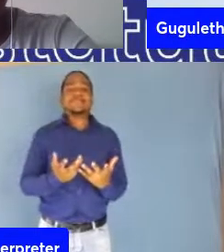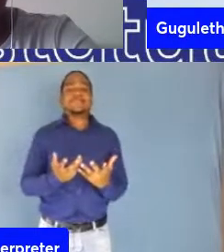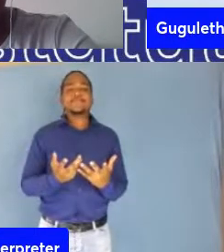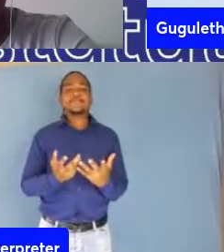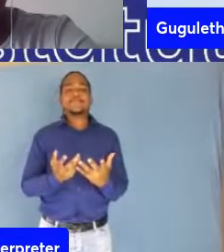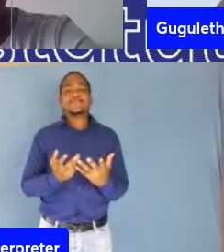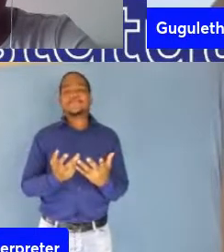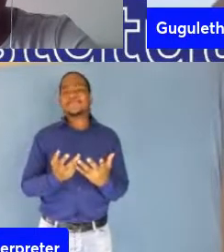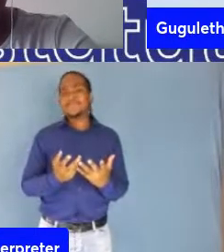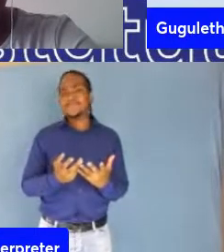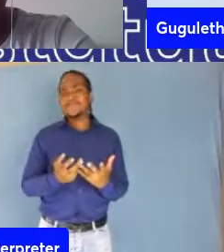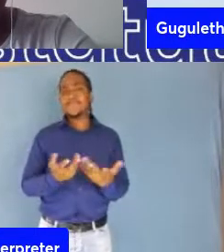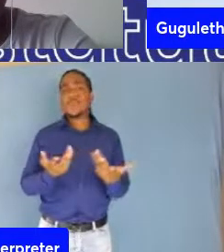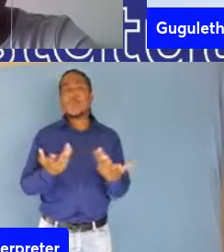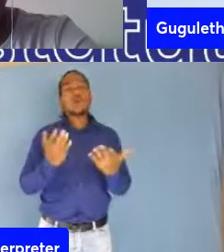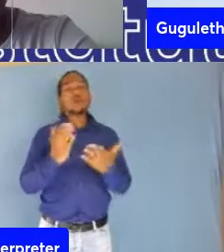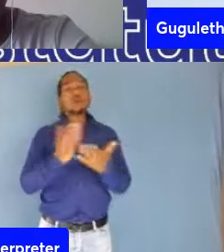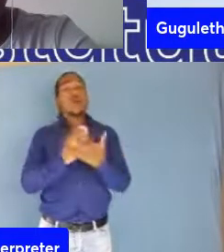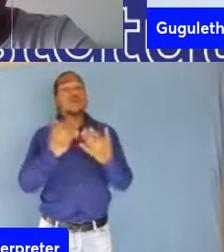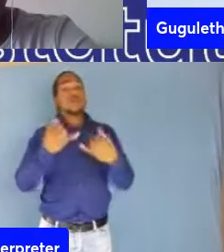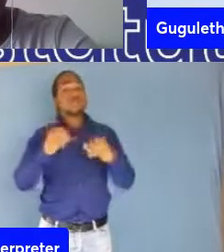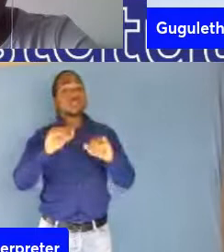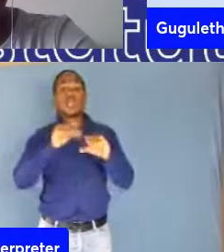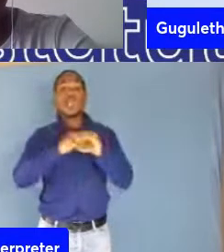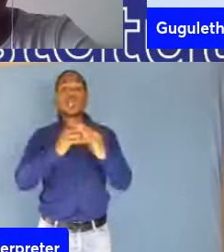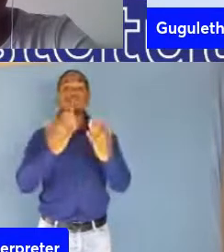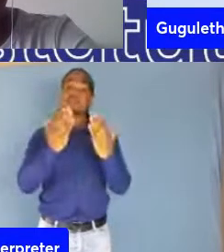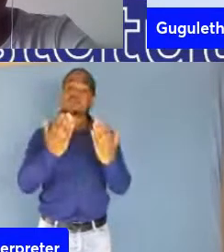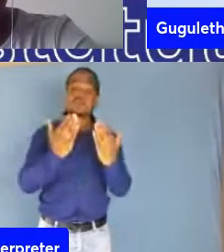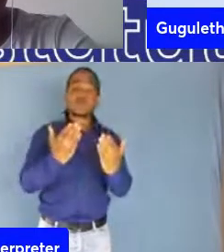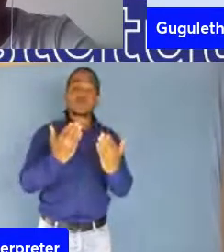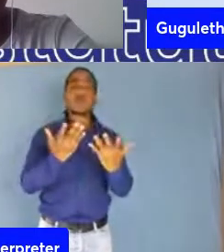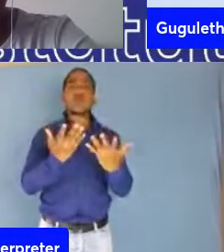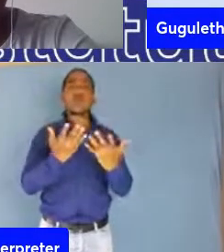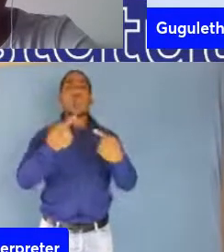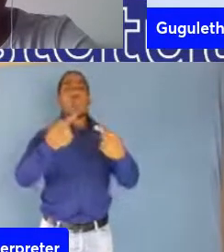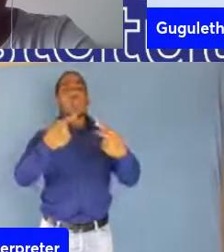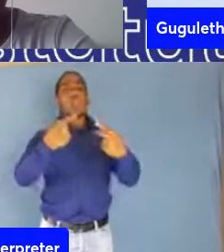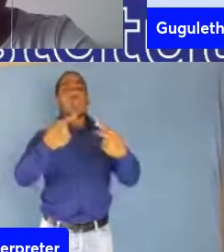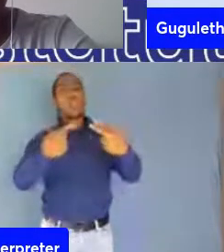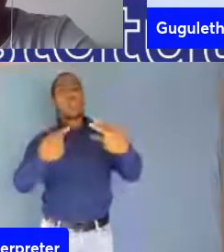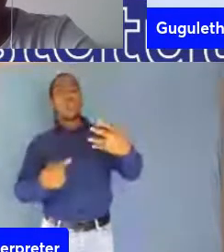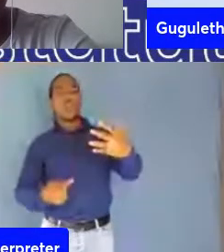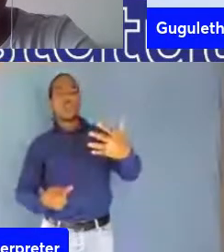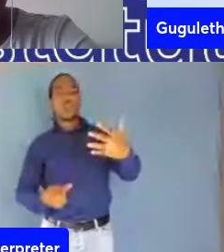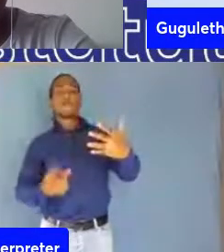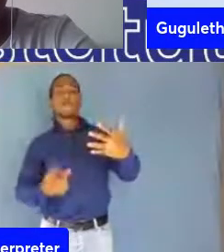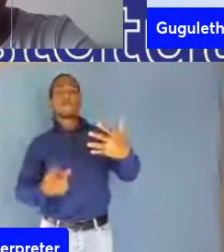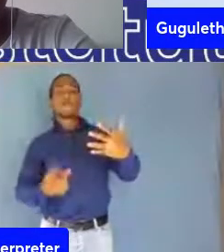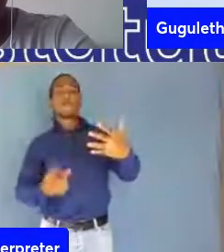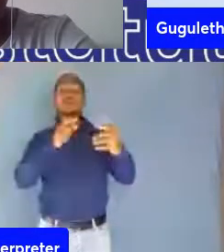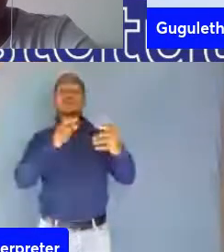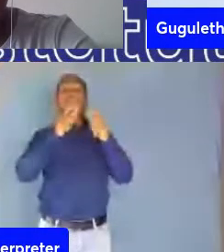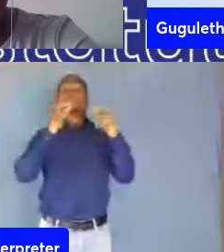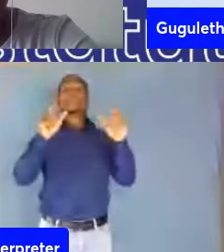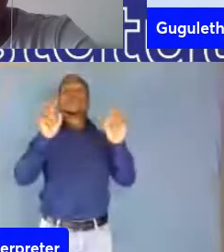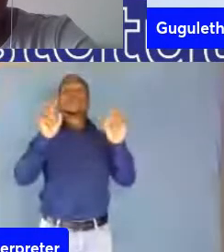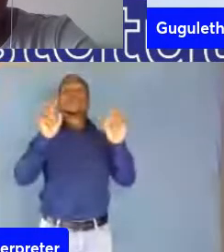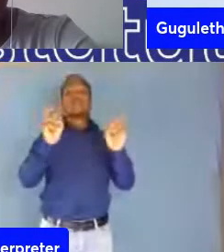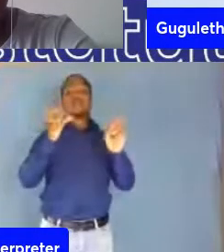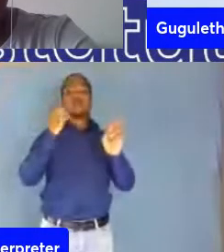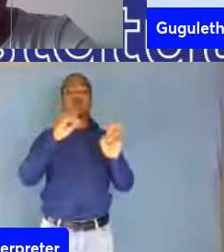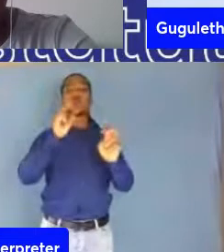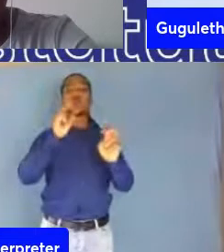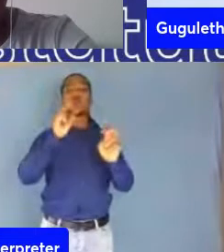which I think, again, the bigger issue is that it is just directed towards the person who's at the receiving end of the